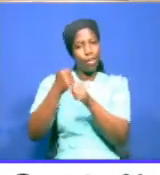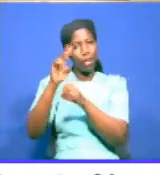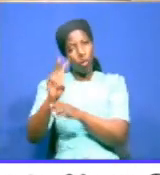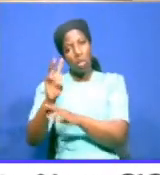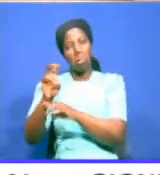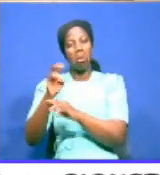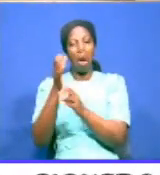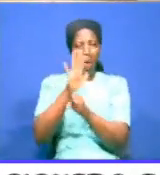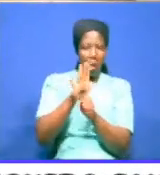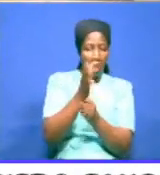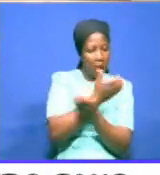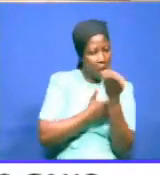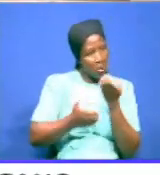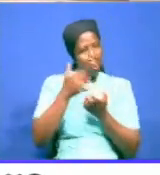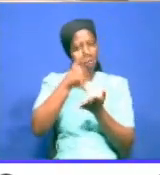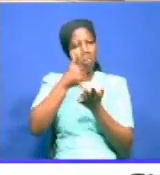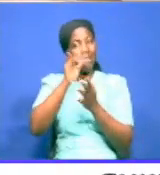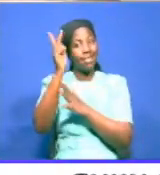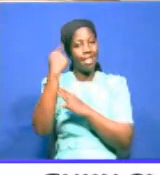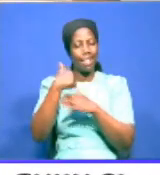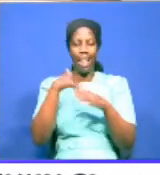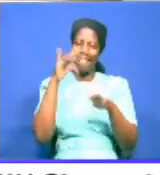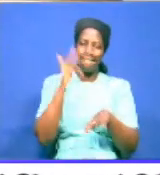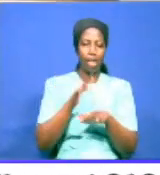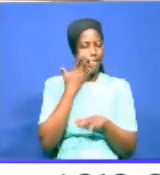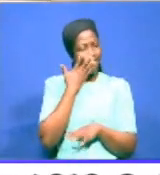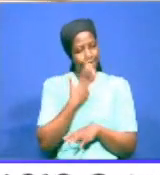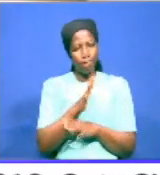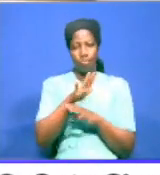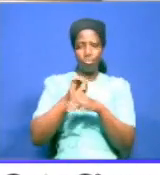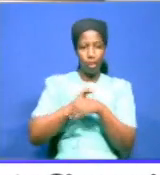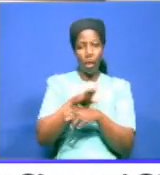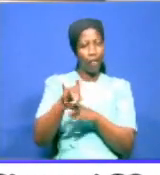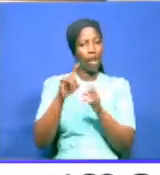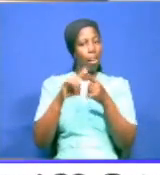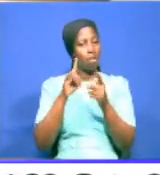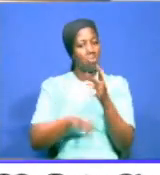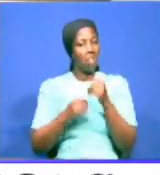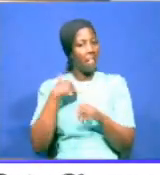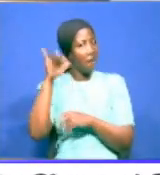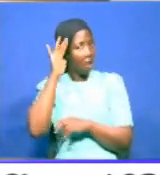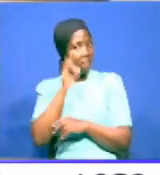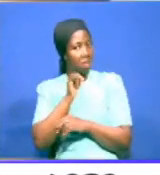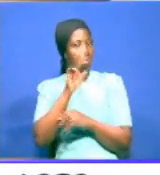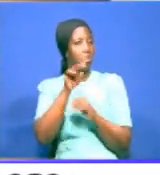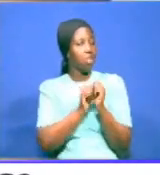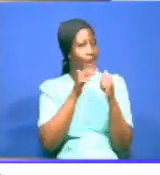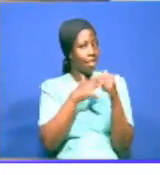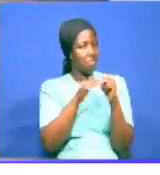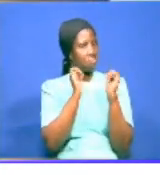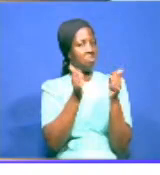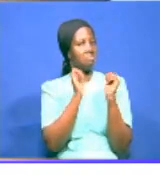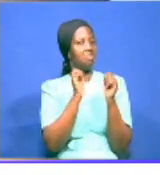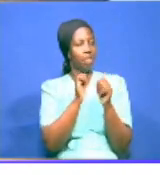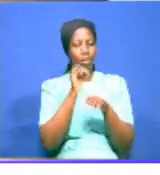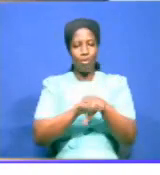including Kenya, has been hard hit by the coronavirus pandemic. But from what we've heard, 2019 was quite a promising year as